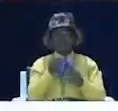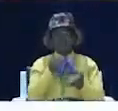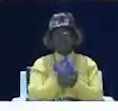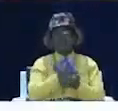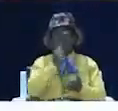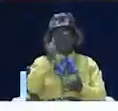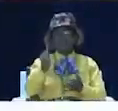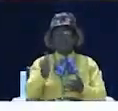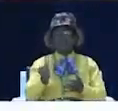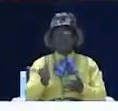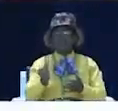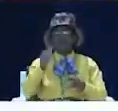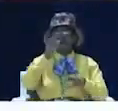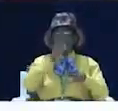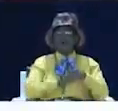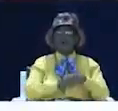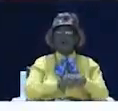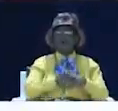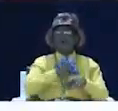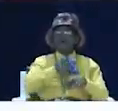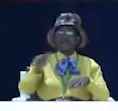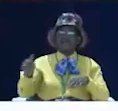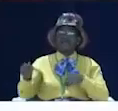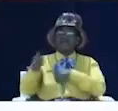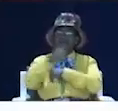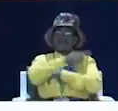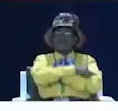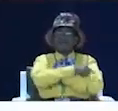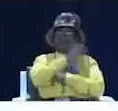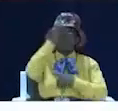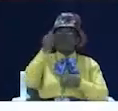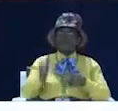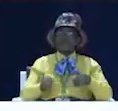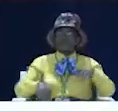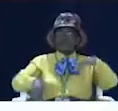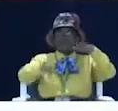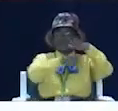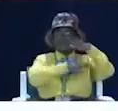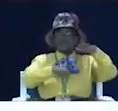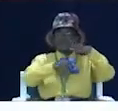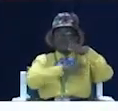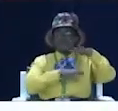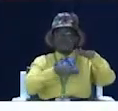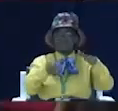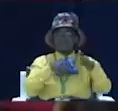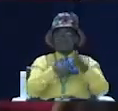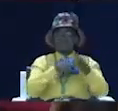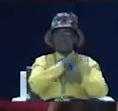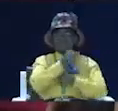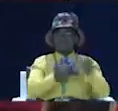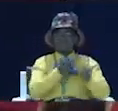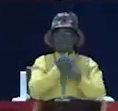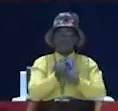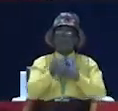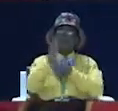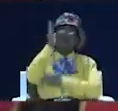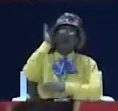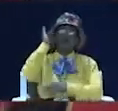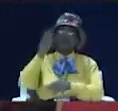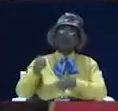On a daily basis, this year, God will move you from glory to glory.